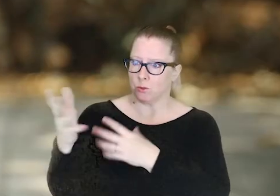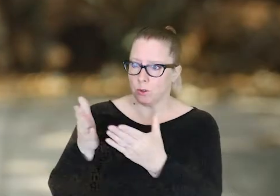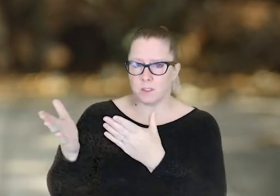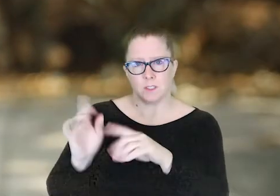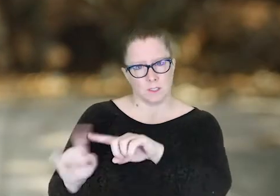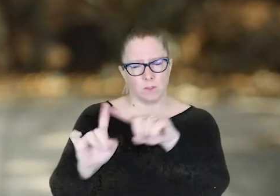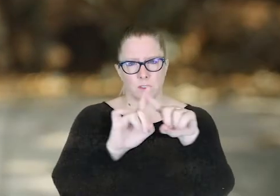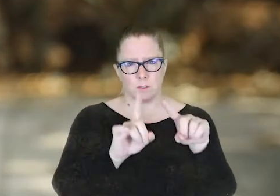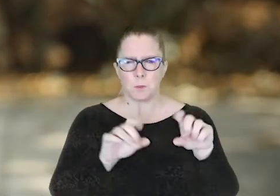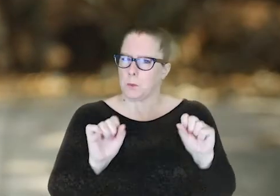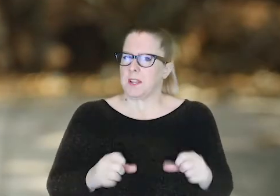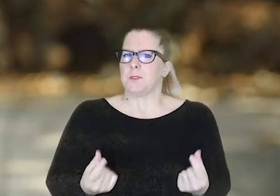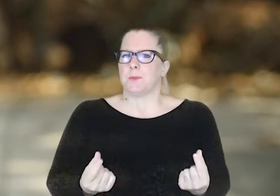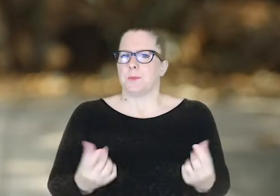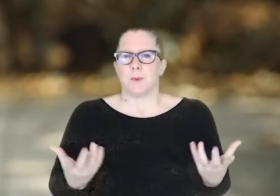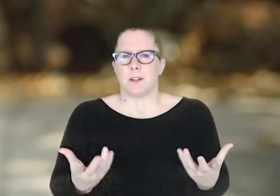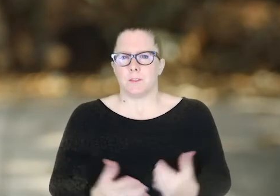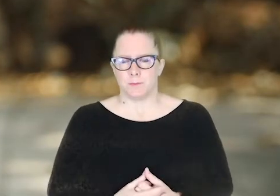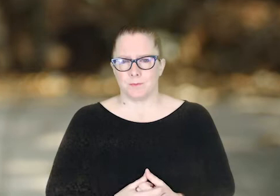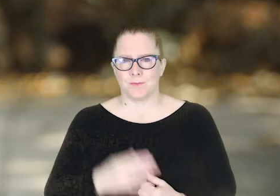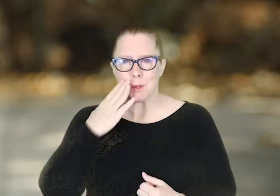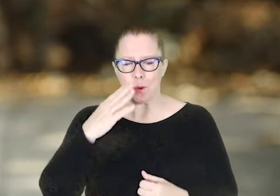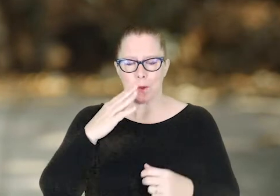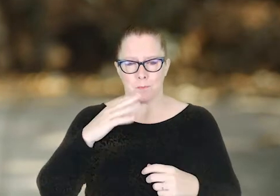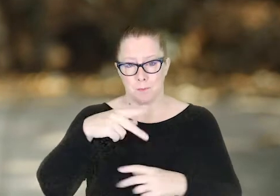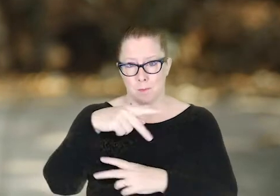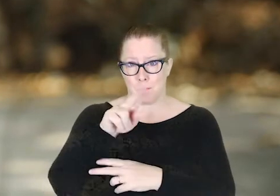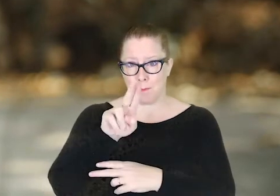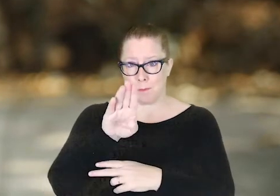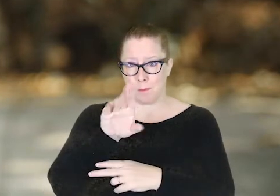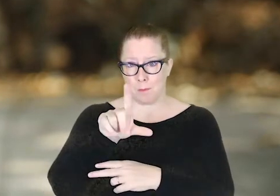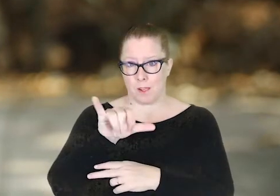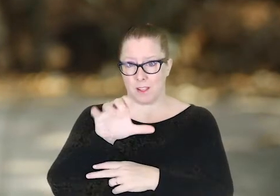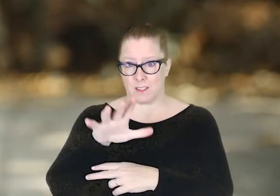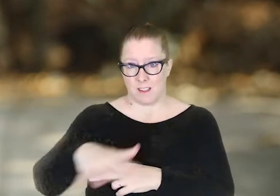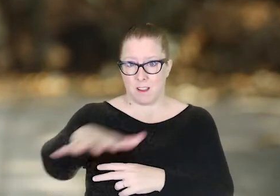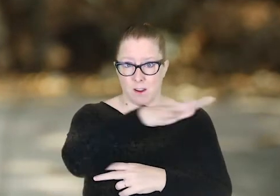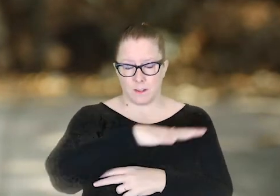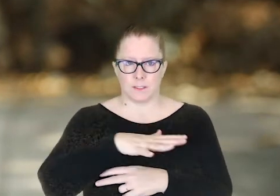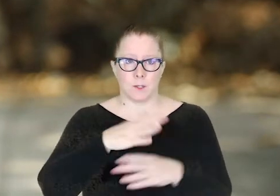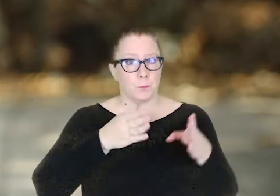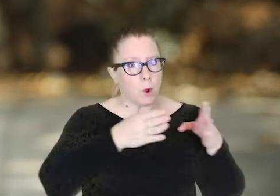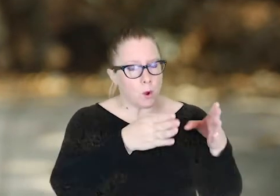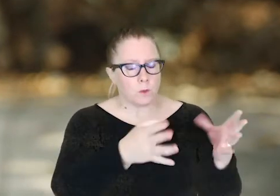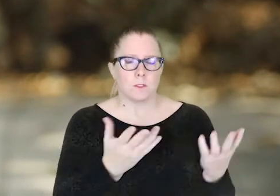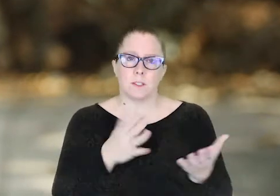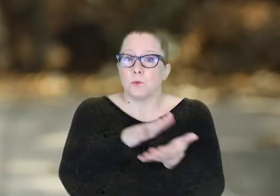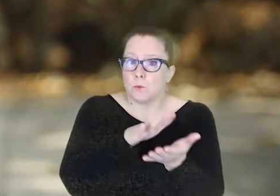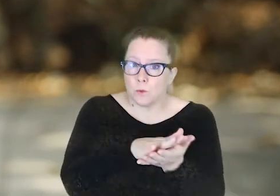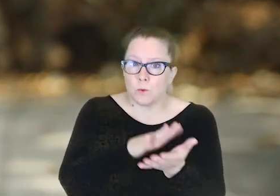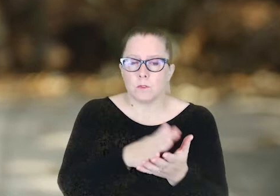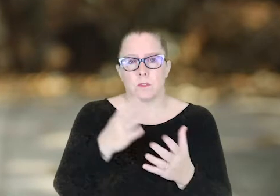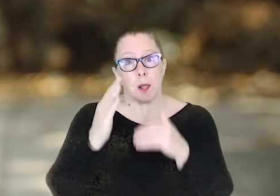So what can we do about this? How do we tackle this? Well, there's public spaces that includes buildings such as roads, schools,